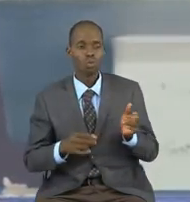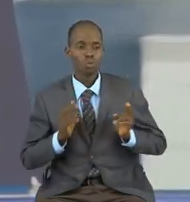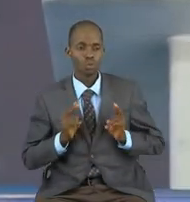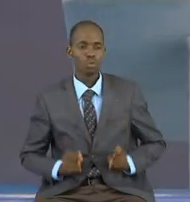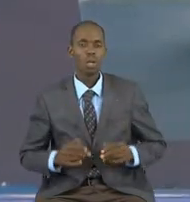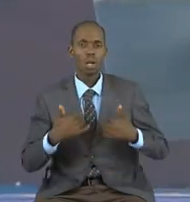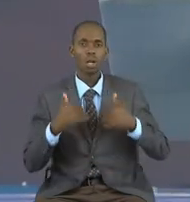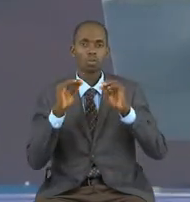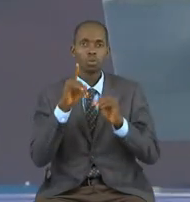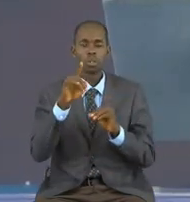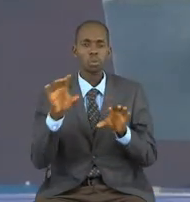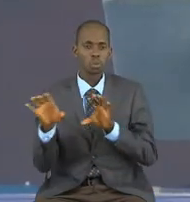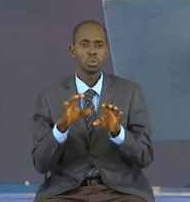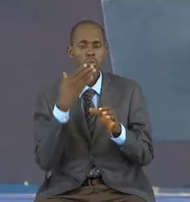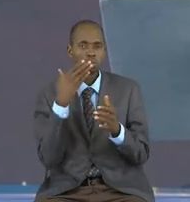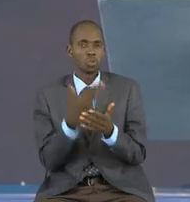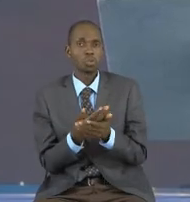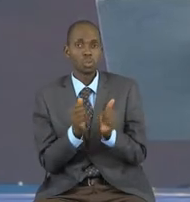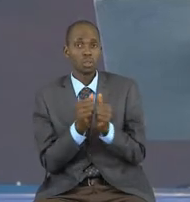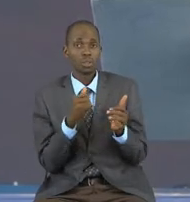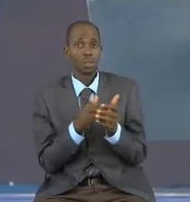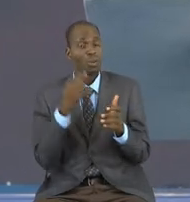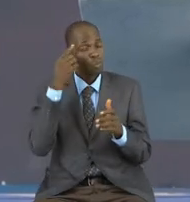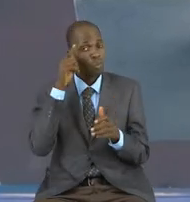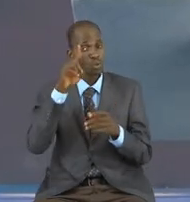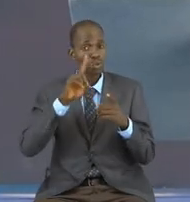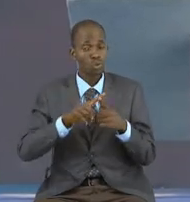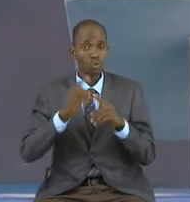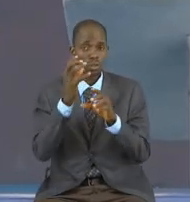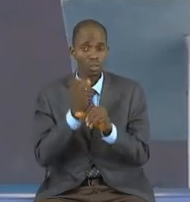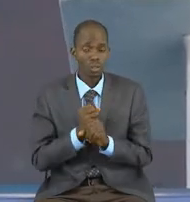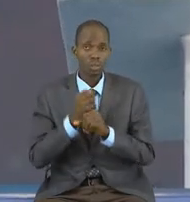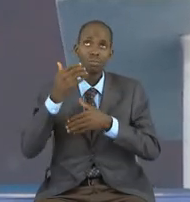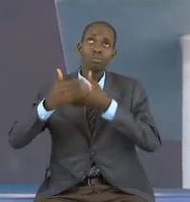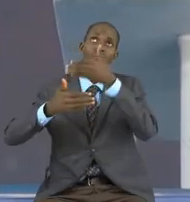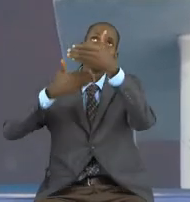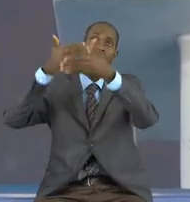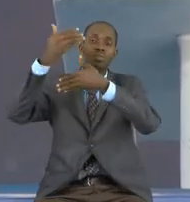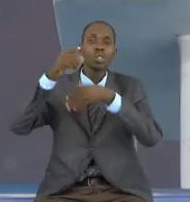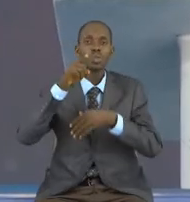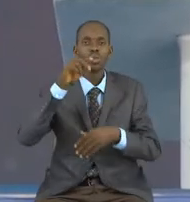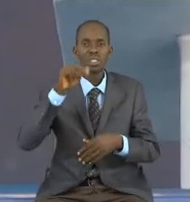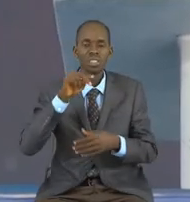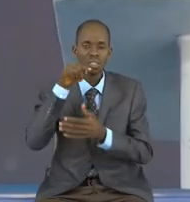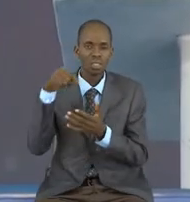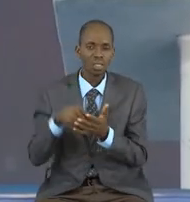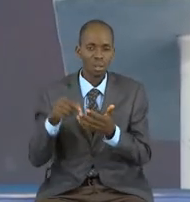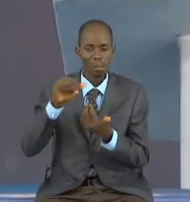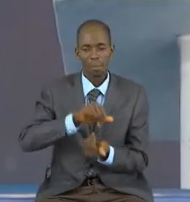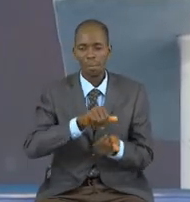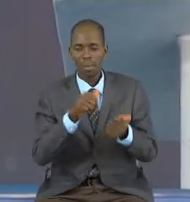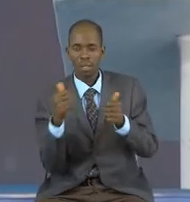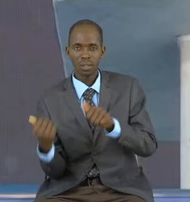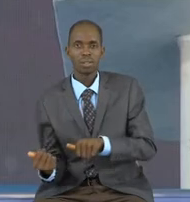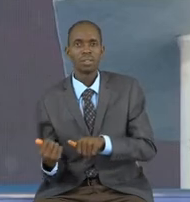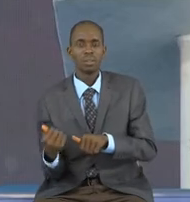doing well. But for you to make progress, you need this baptism, immersion